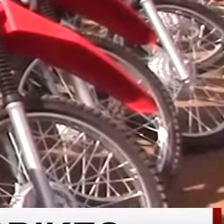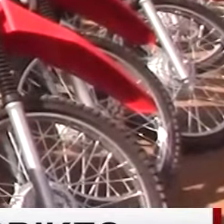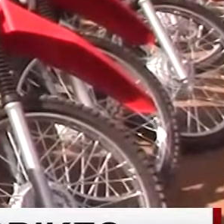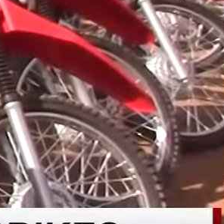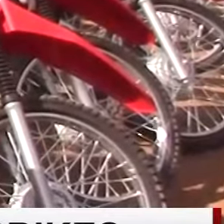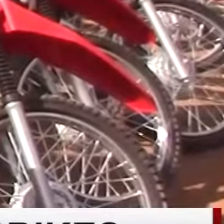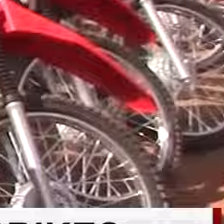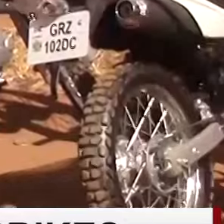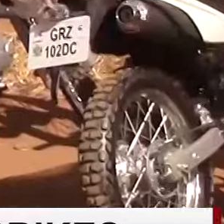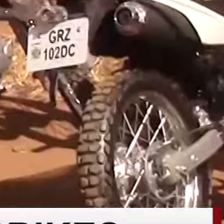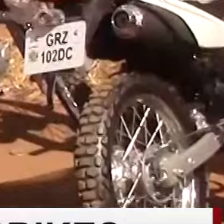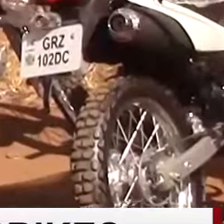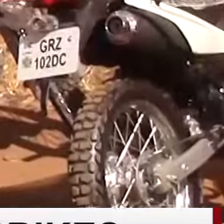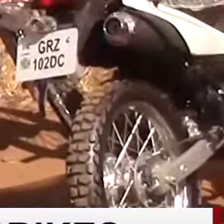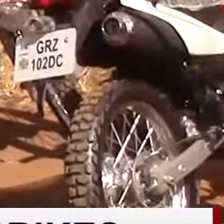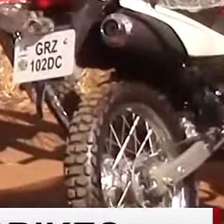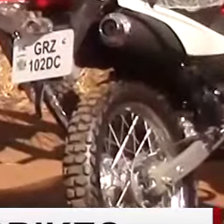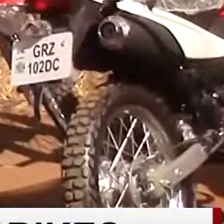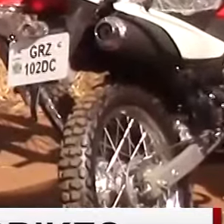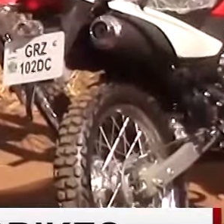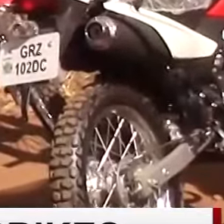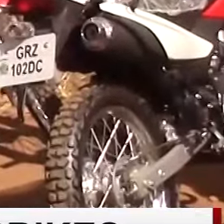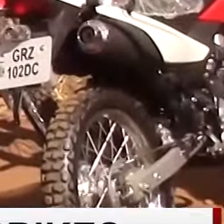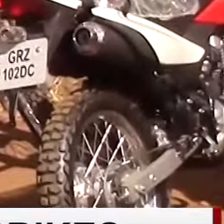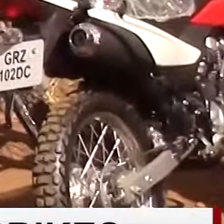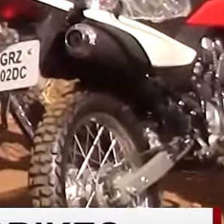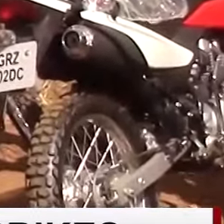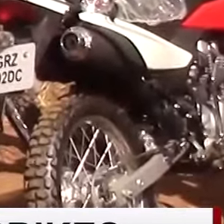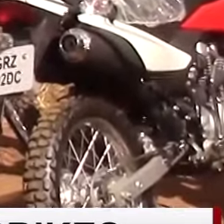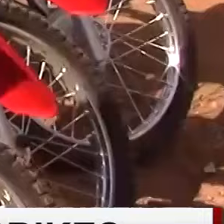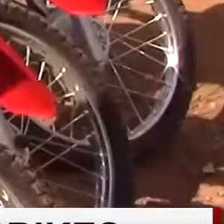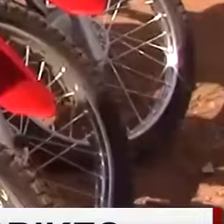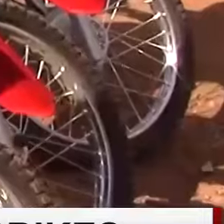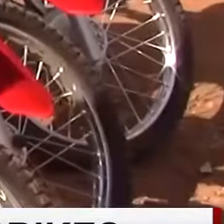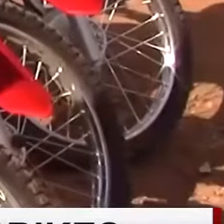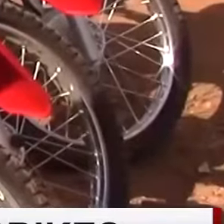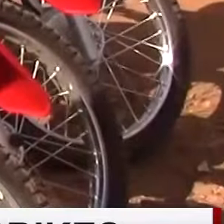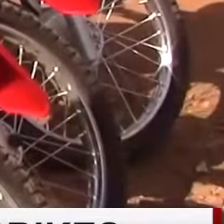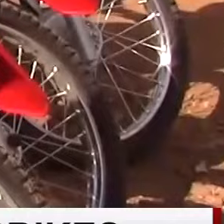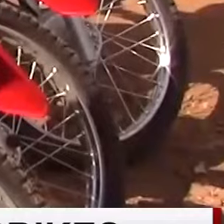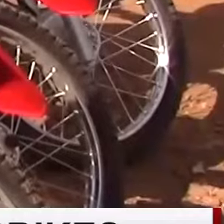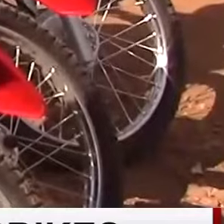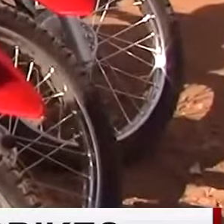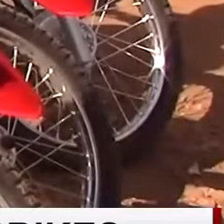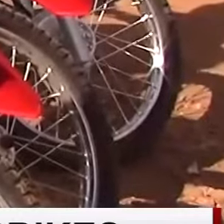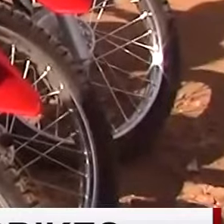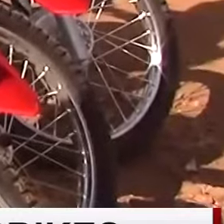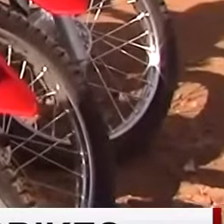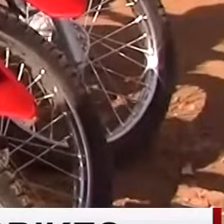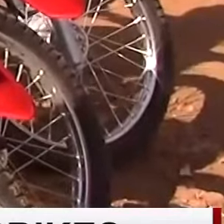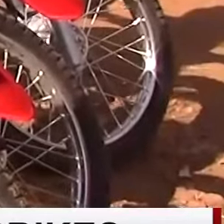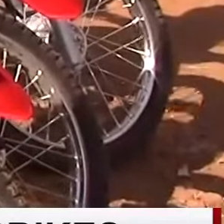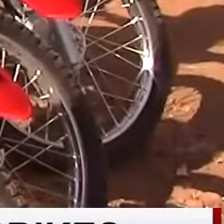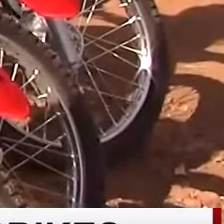Zambia Emergency Food Production Facility, which is funded by the African Development Bank, will enable the officers to undertake